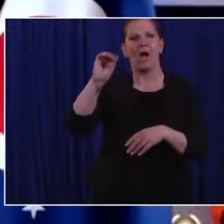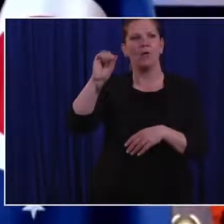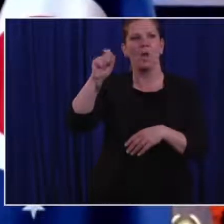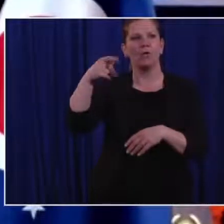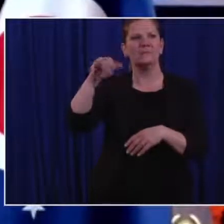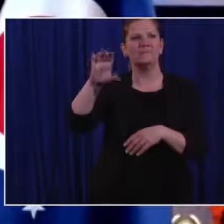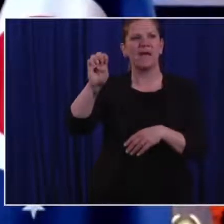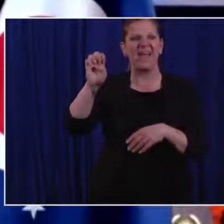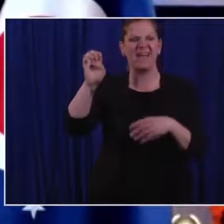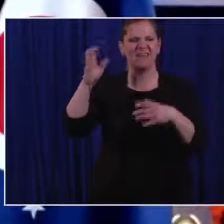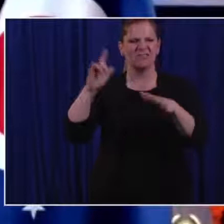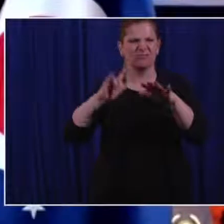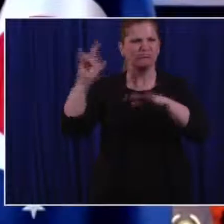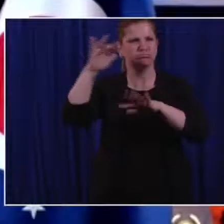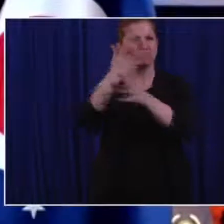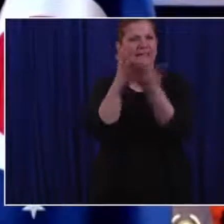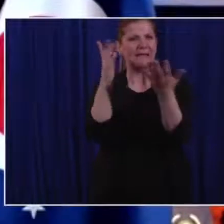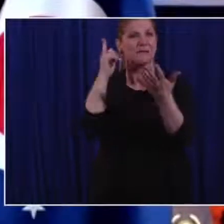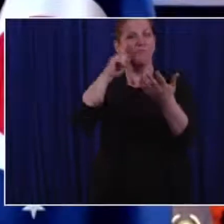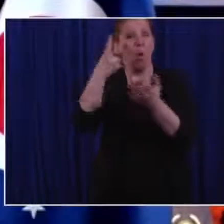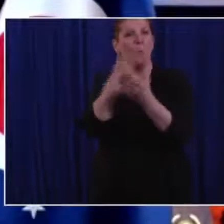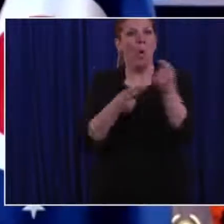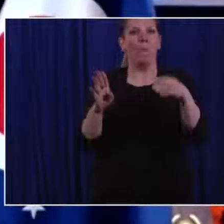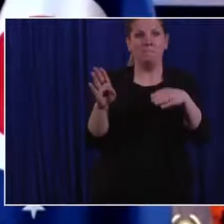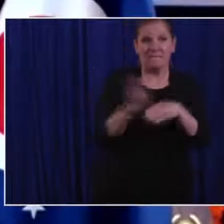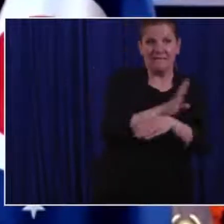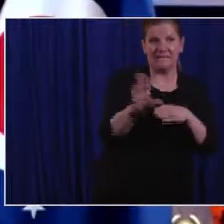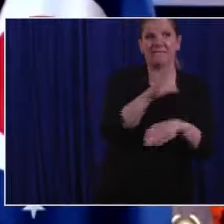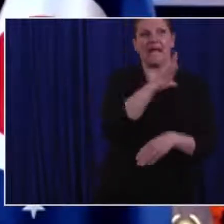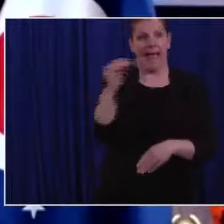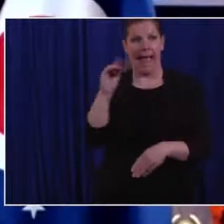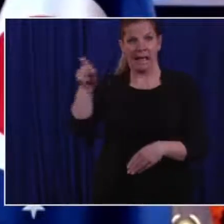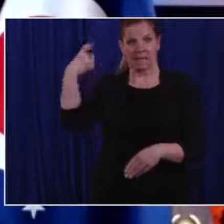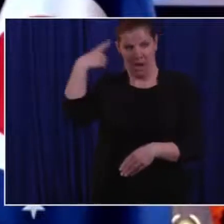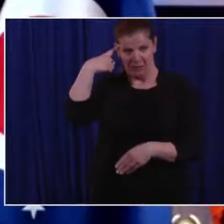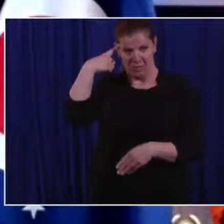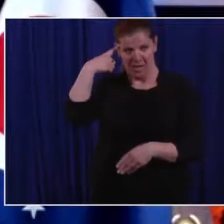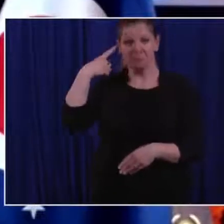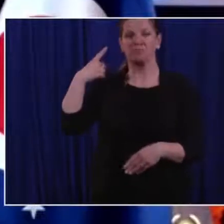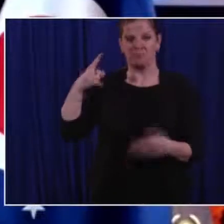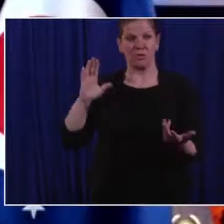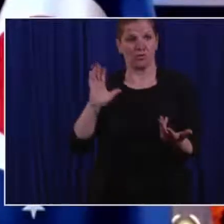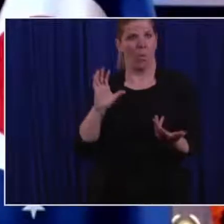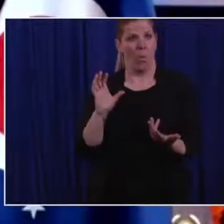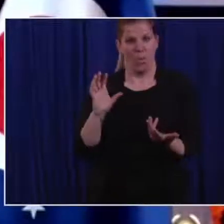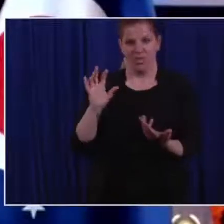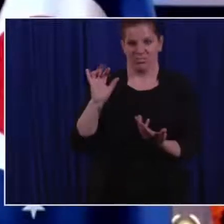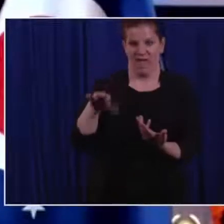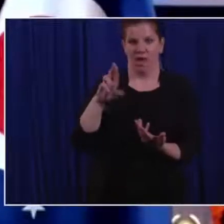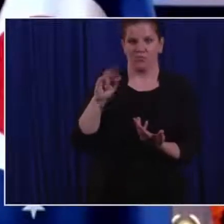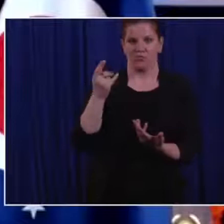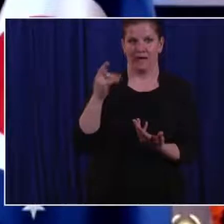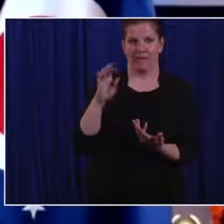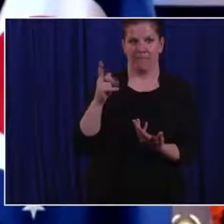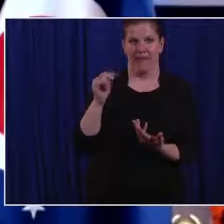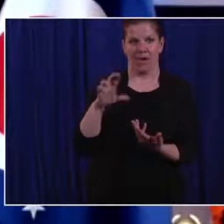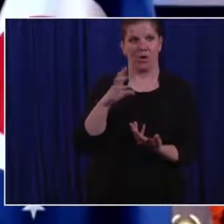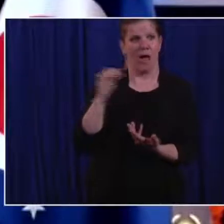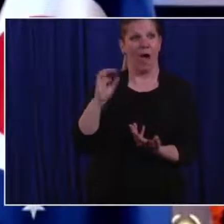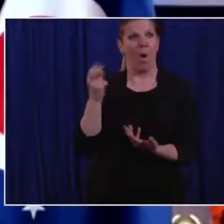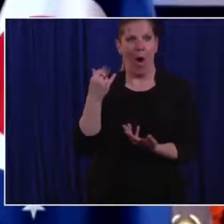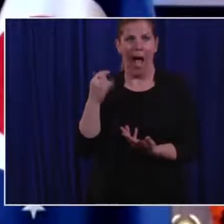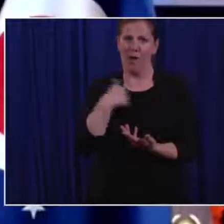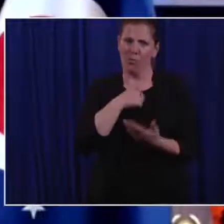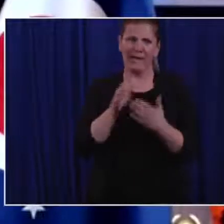defense sector and the private sector. We're also a leading state for logistics. We are a place where